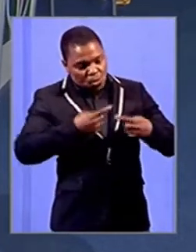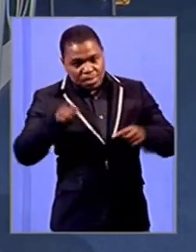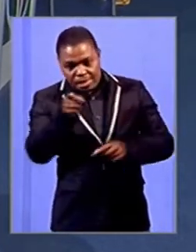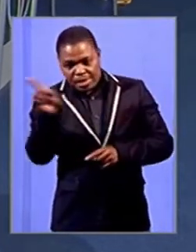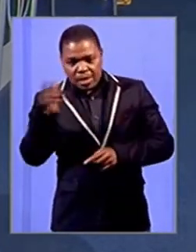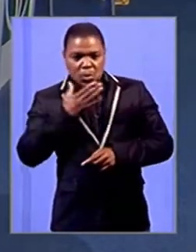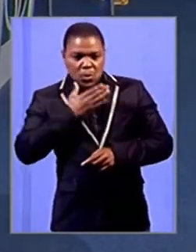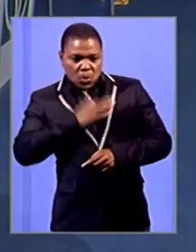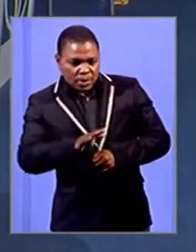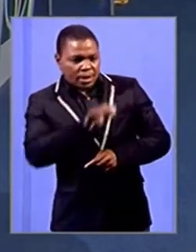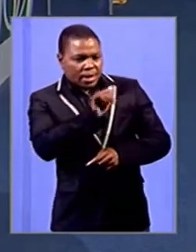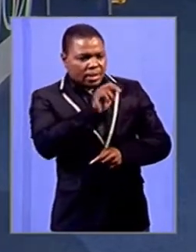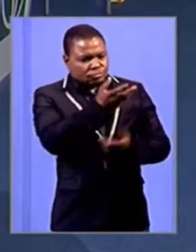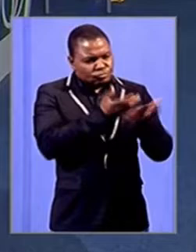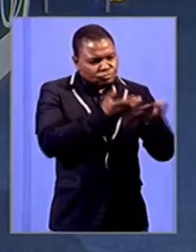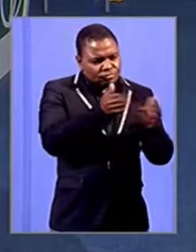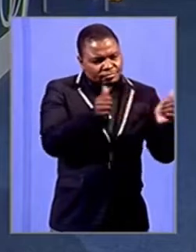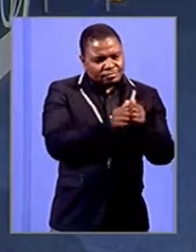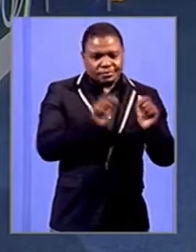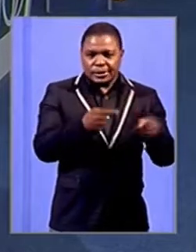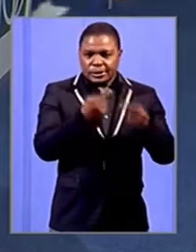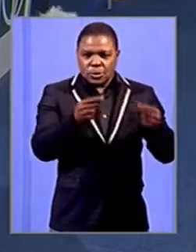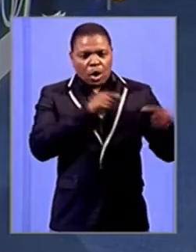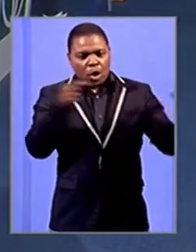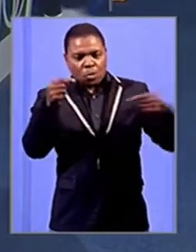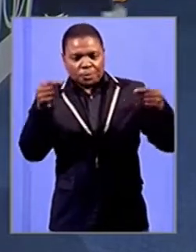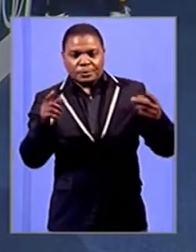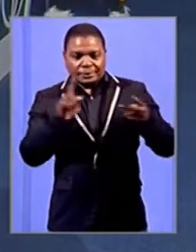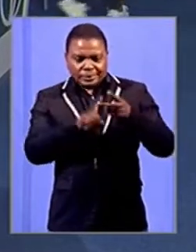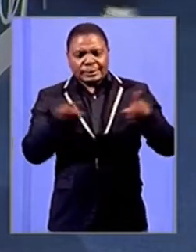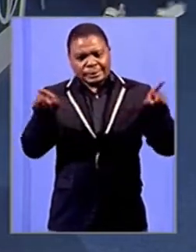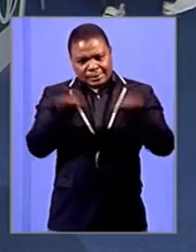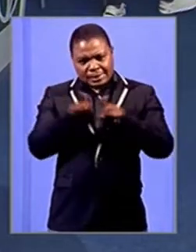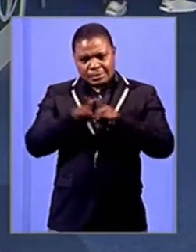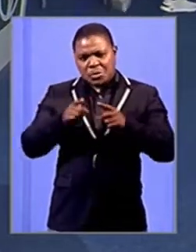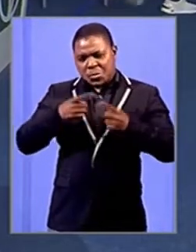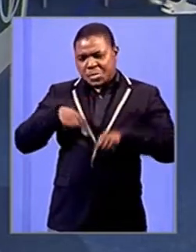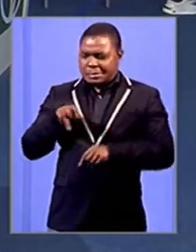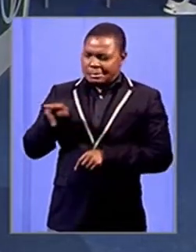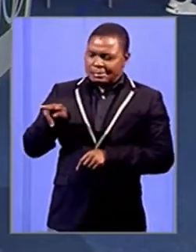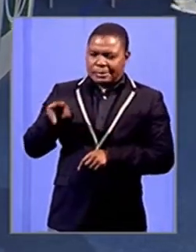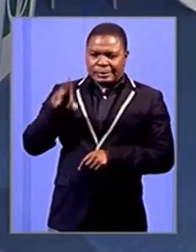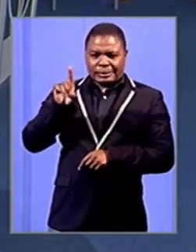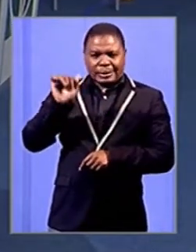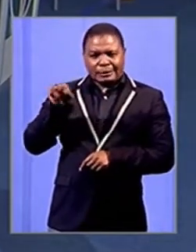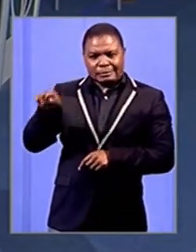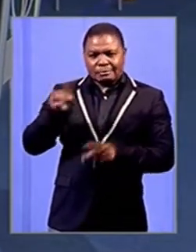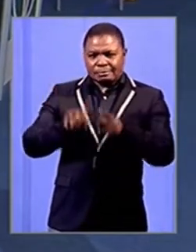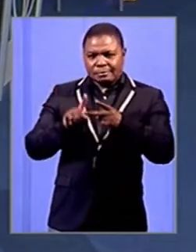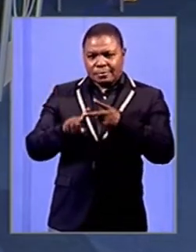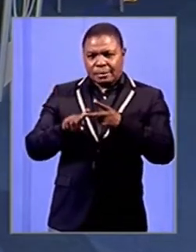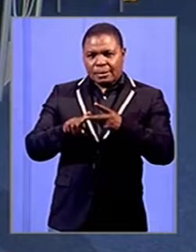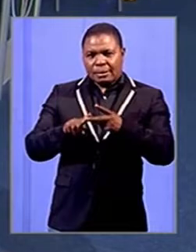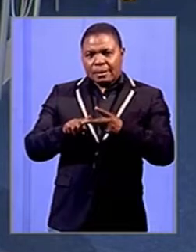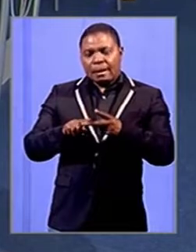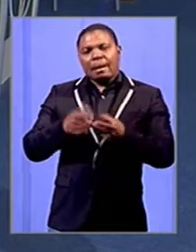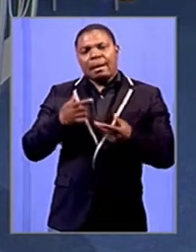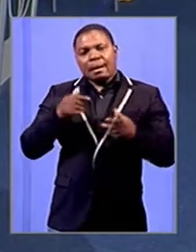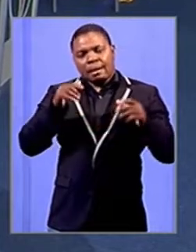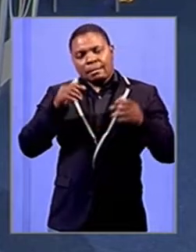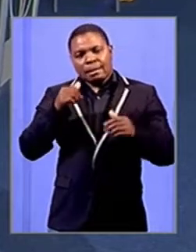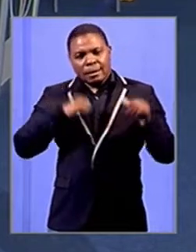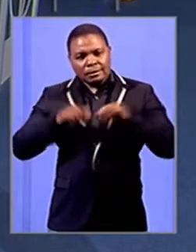to talk to the ANC. We are the opposition. We similarly would find the DA and Action SA